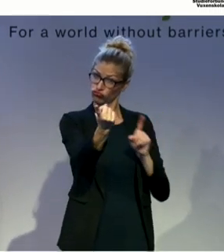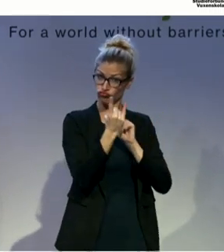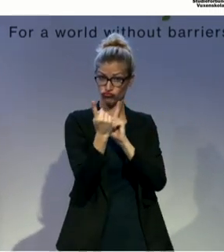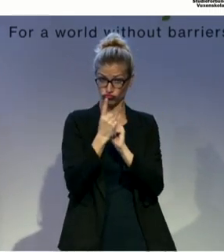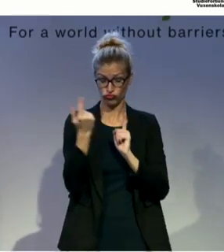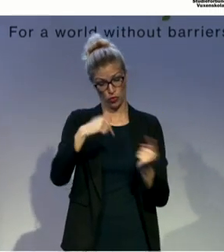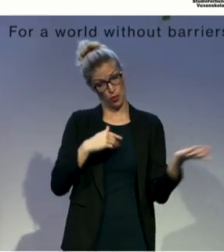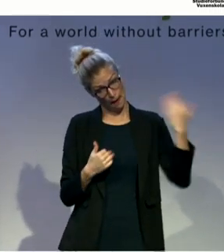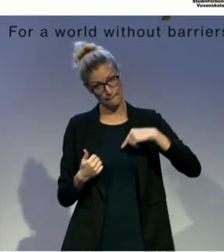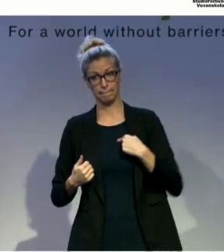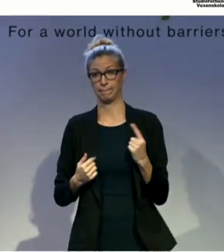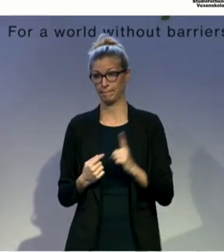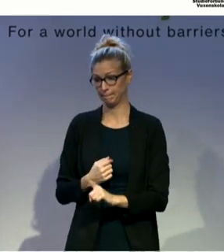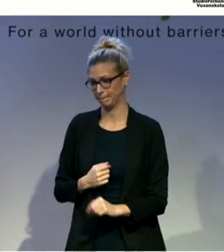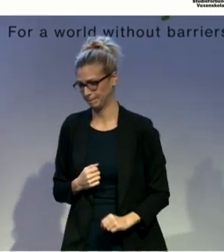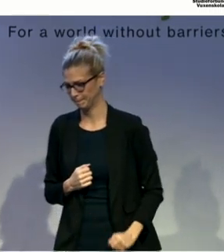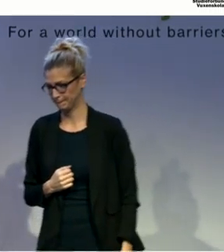look. Thank you.